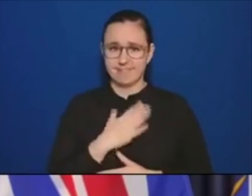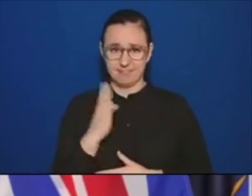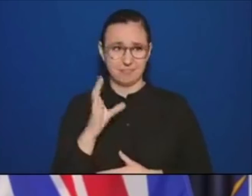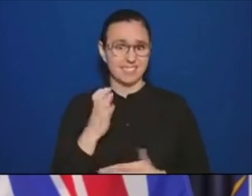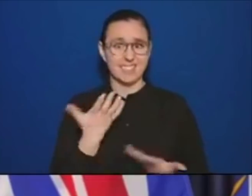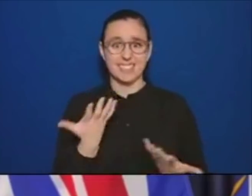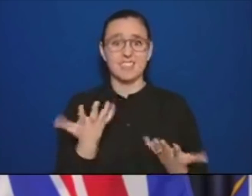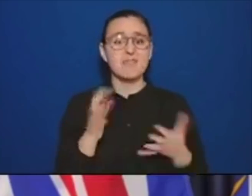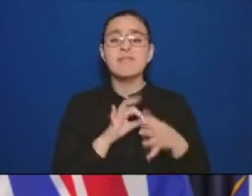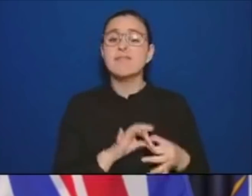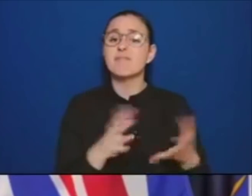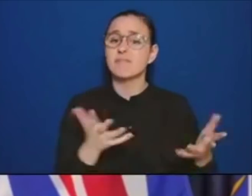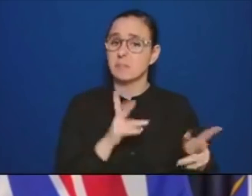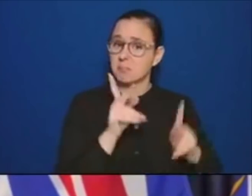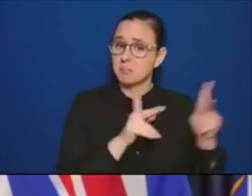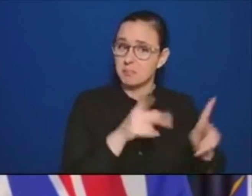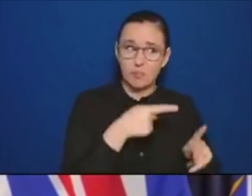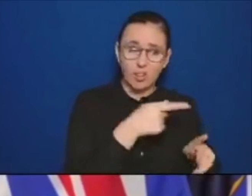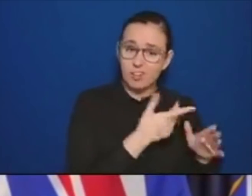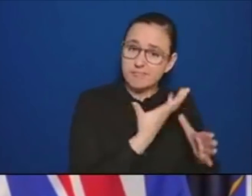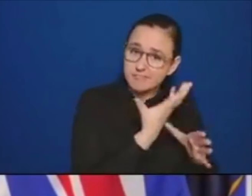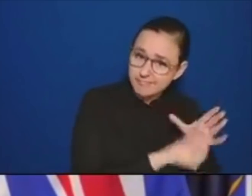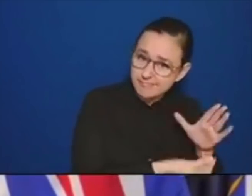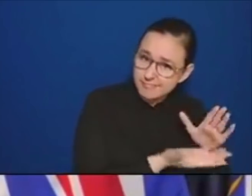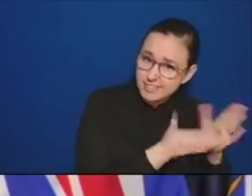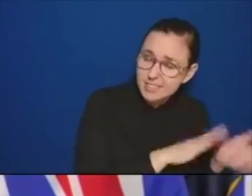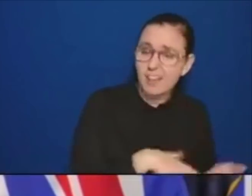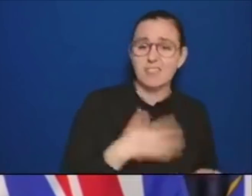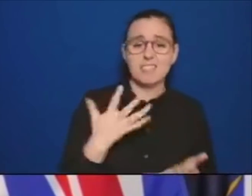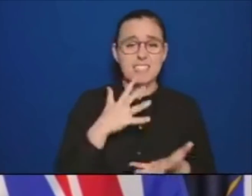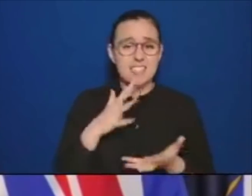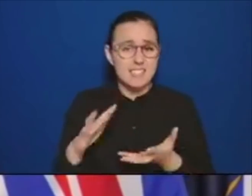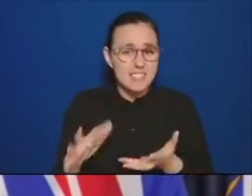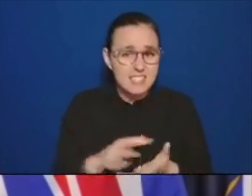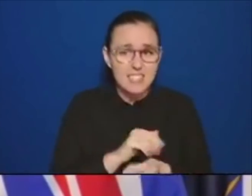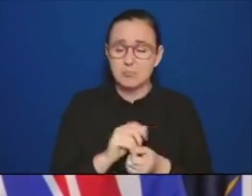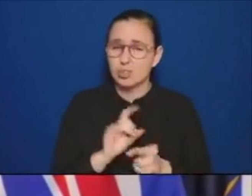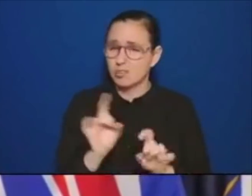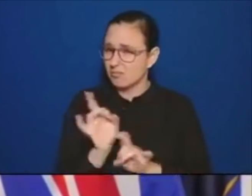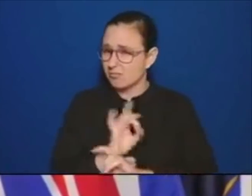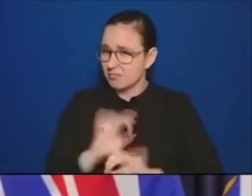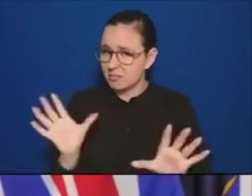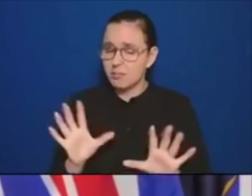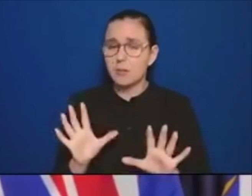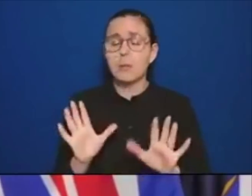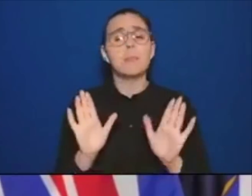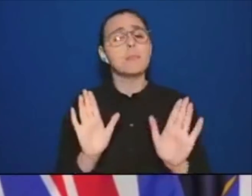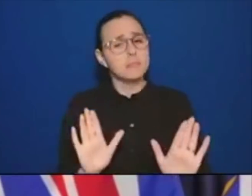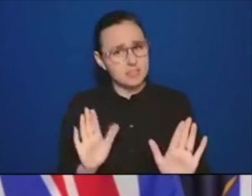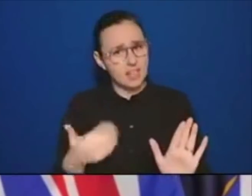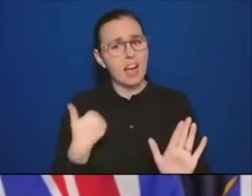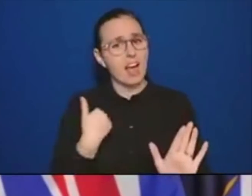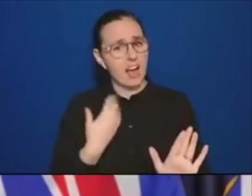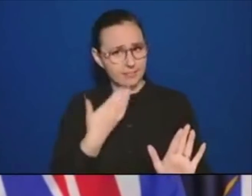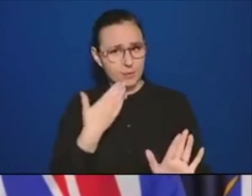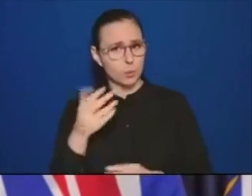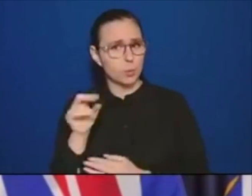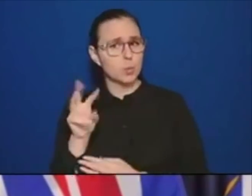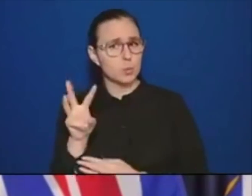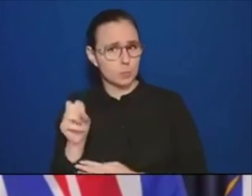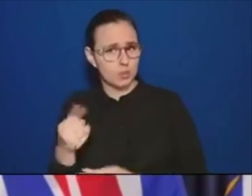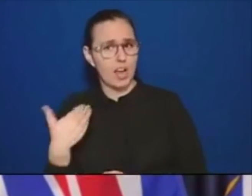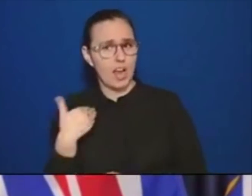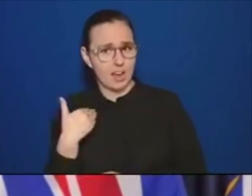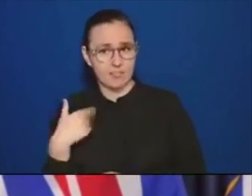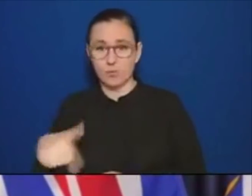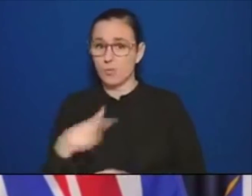upheaval. And yet, there is some good news. Although there is still a lot of work to be done, exceptional people